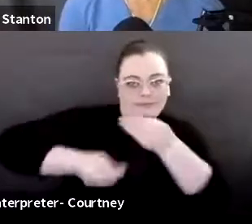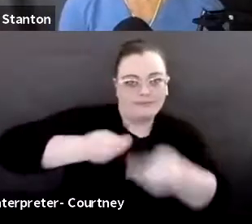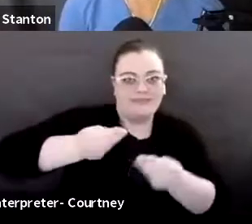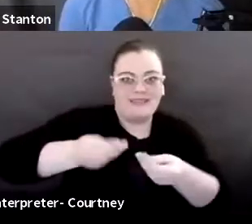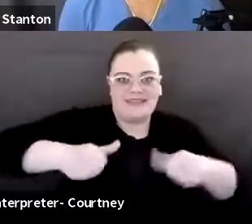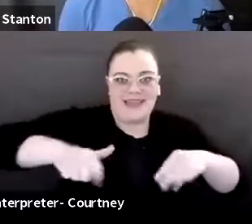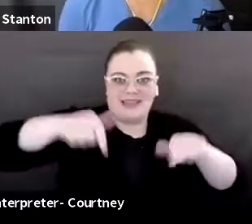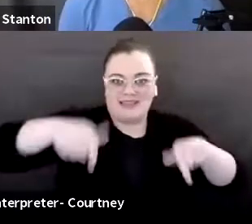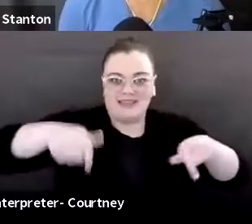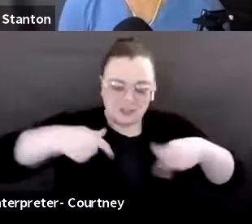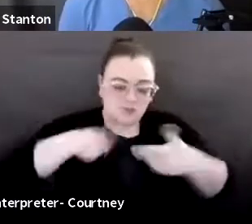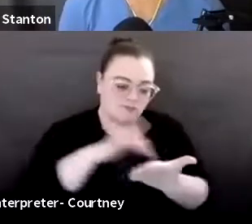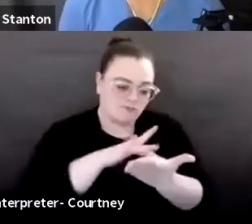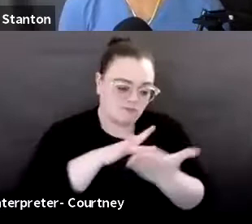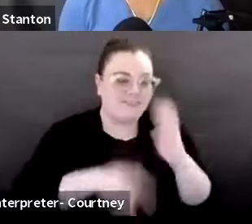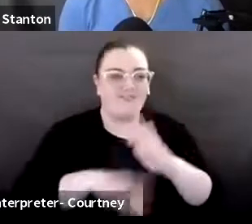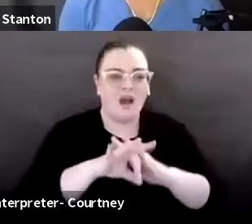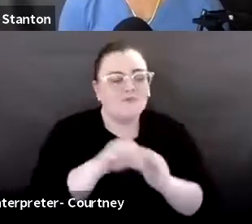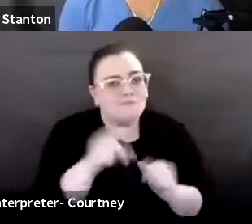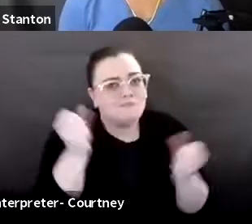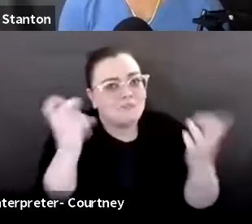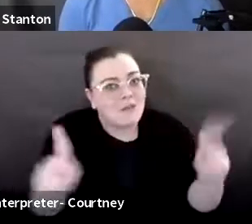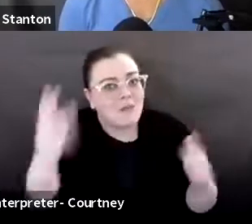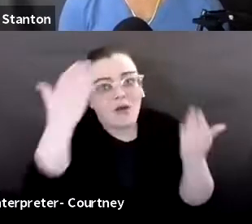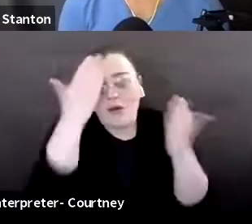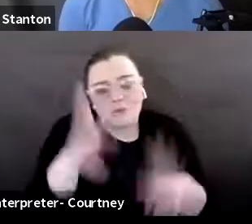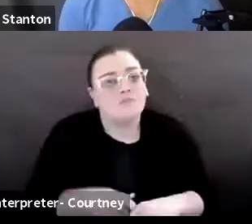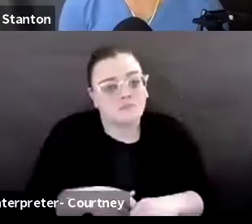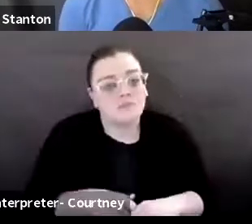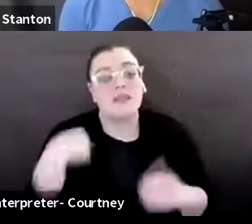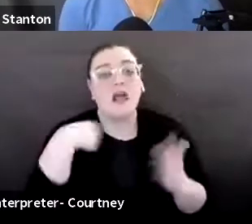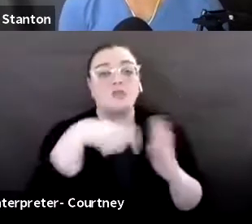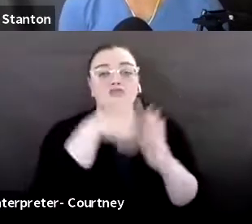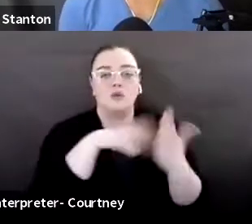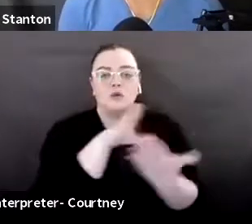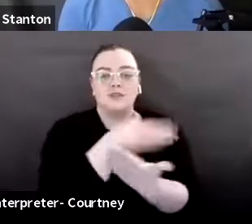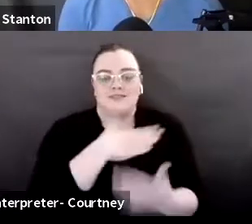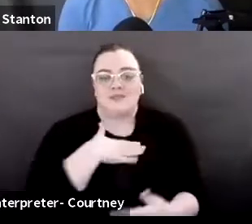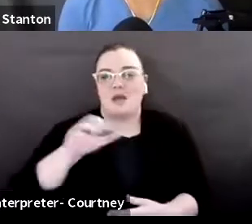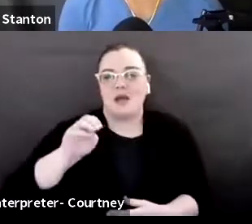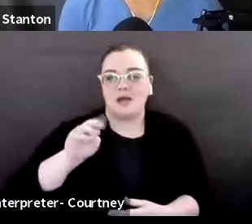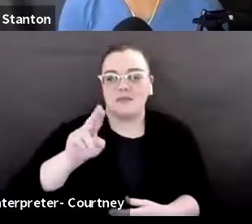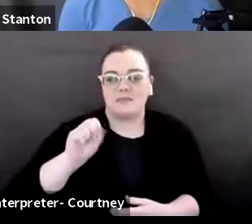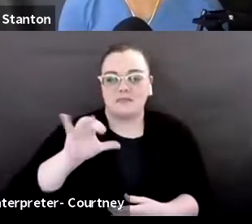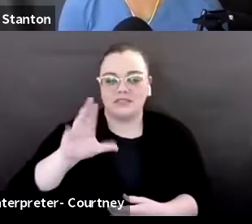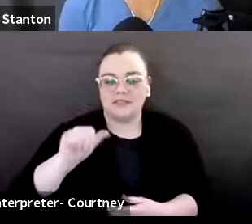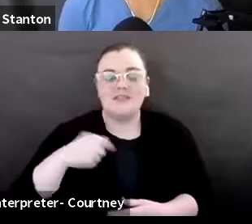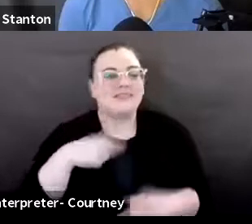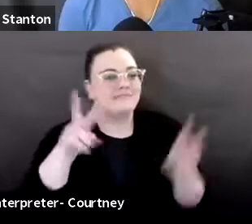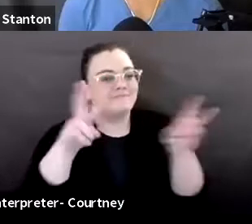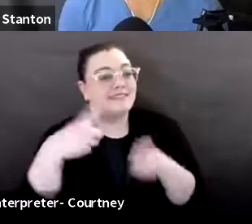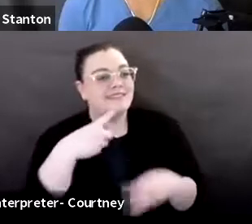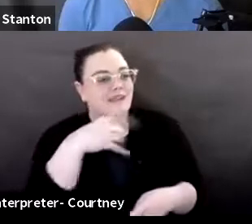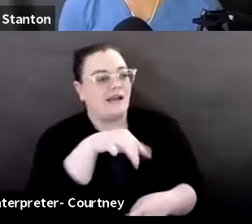Get involved with the conversations. I wrote a song for my musical, and it's say yes, say yes, say yes.